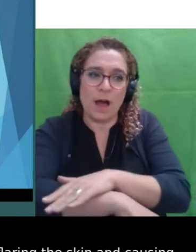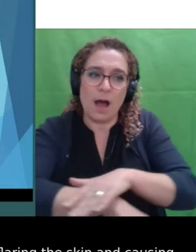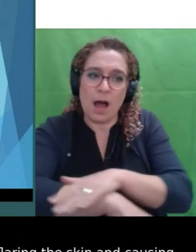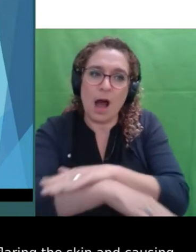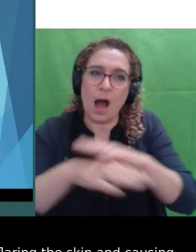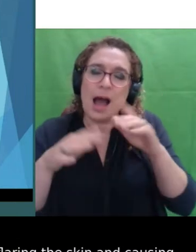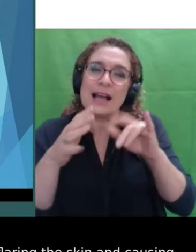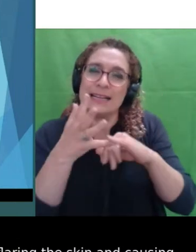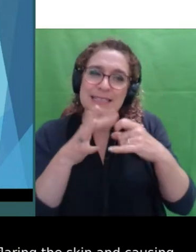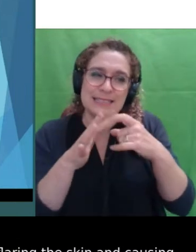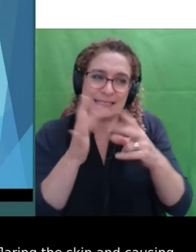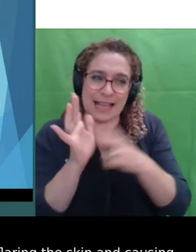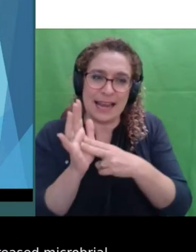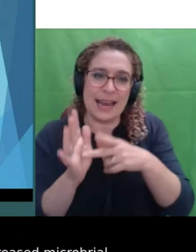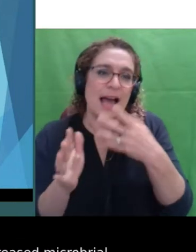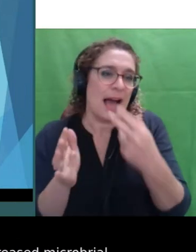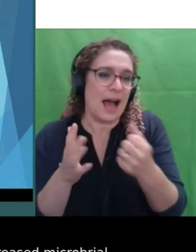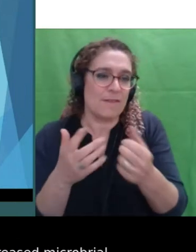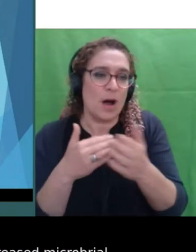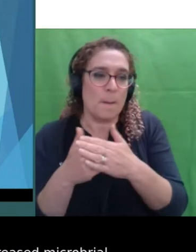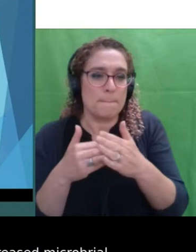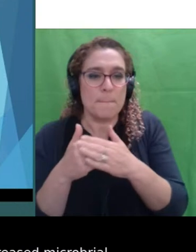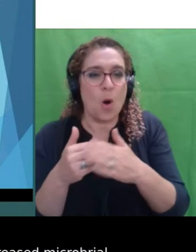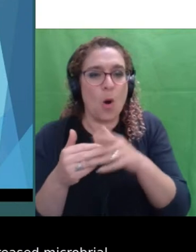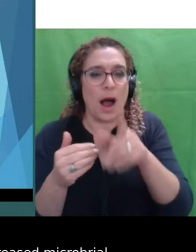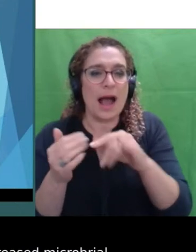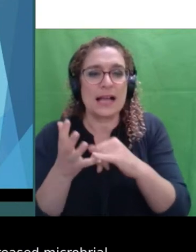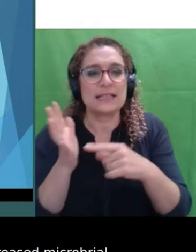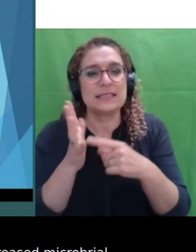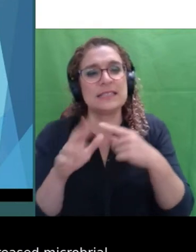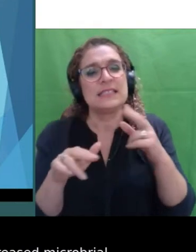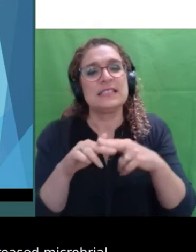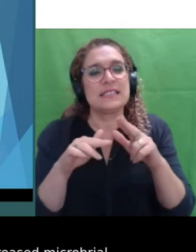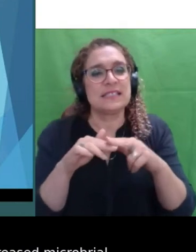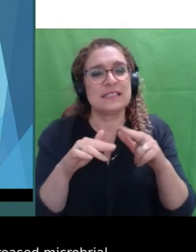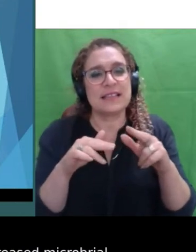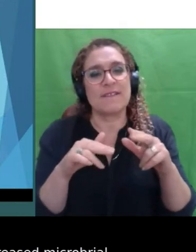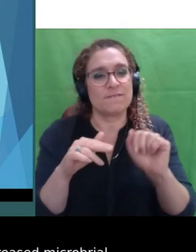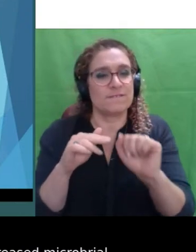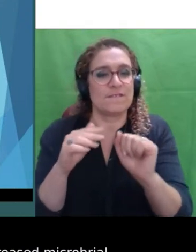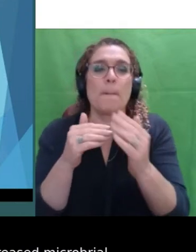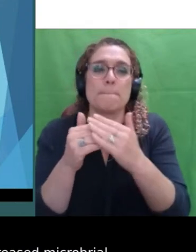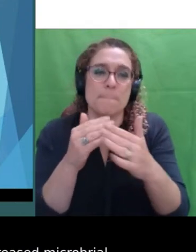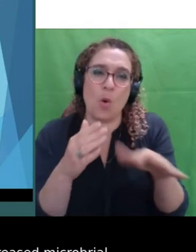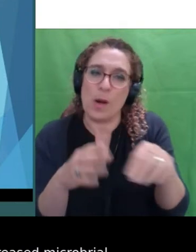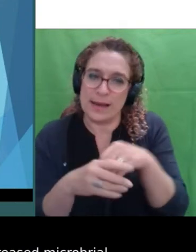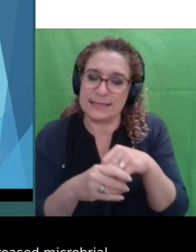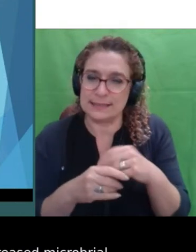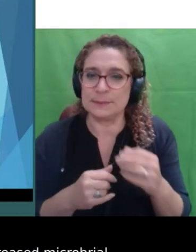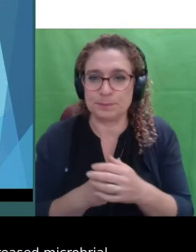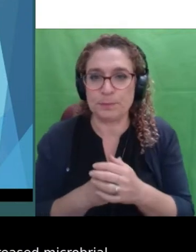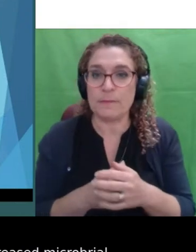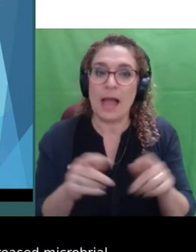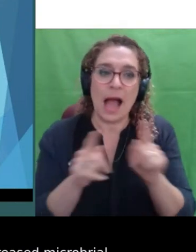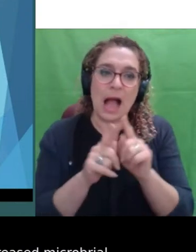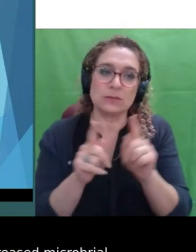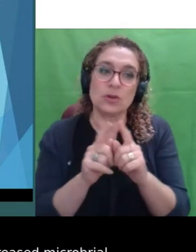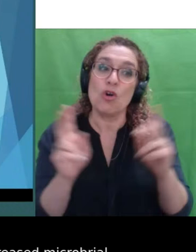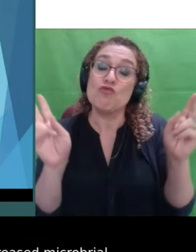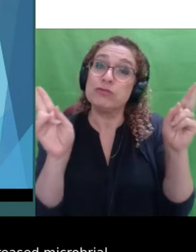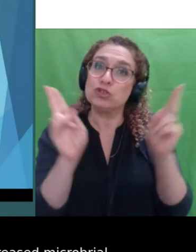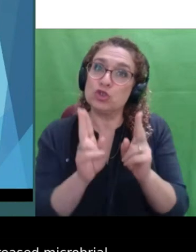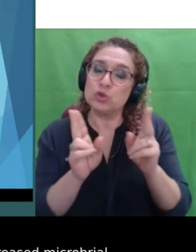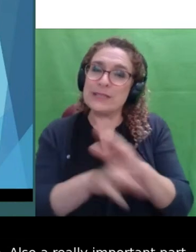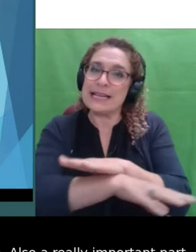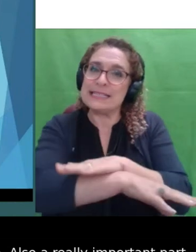skin and also a really important part is this reduced skin barrier so your skin